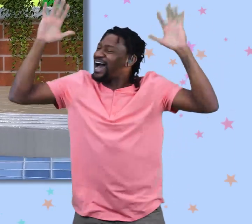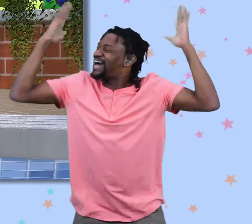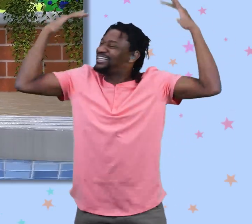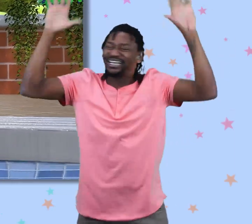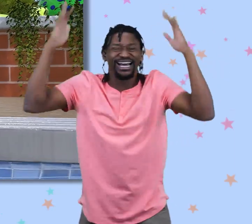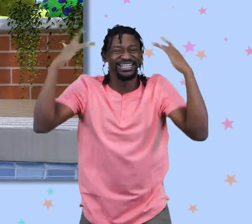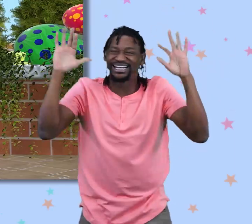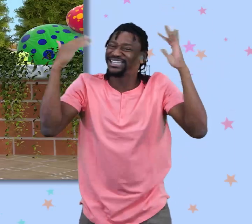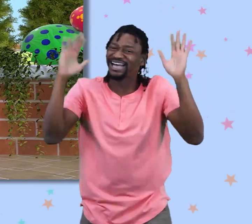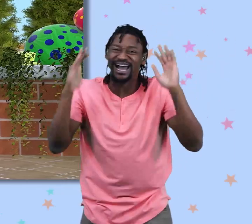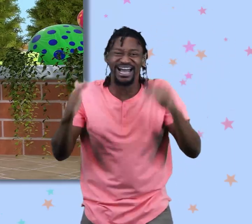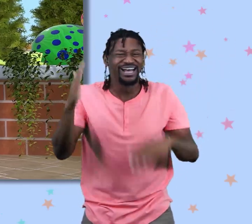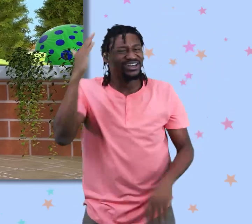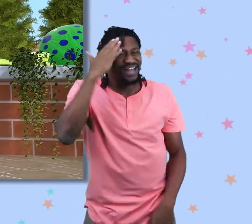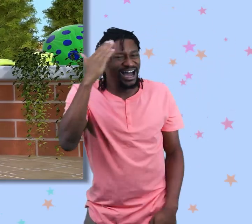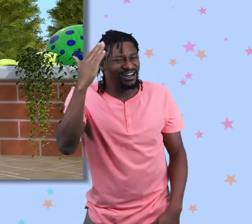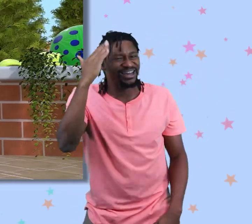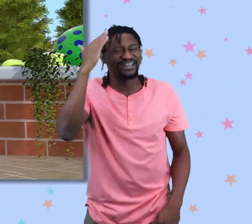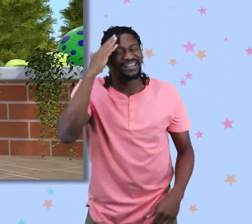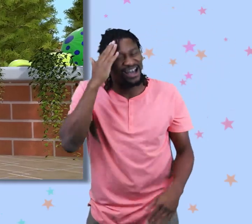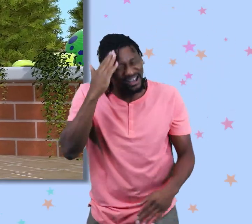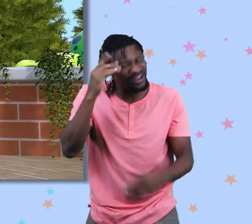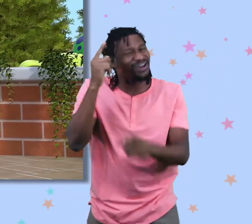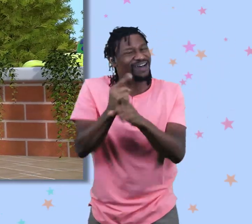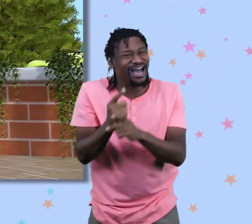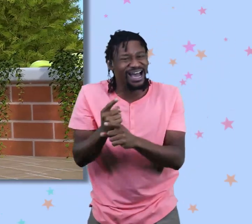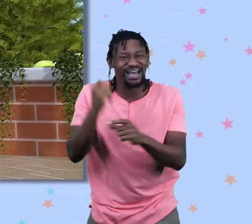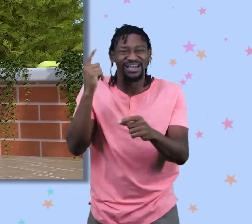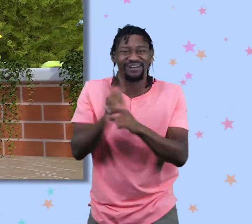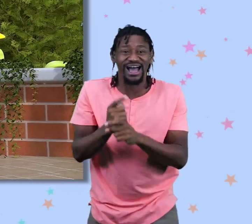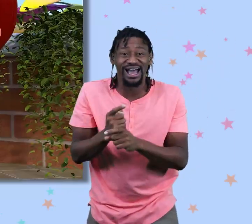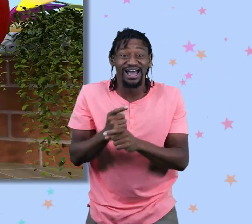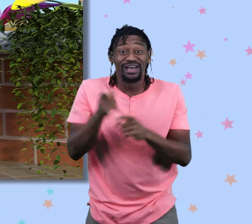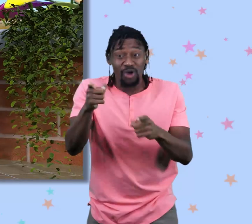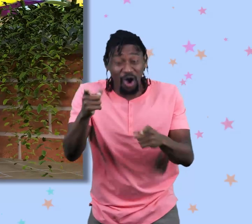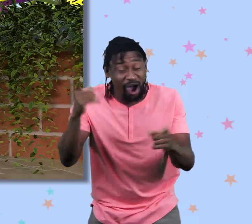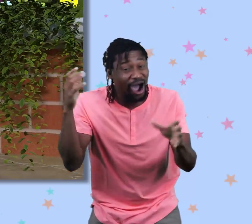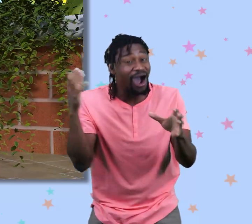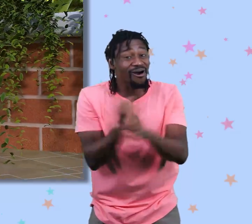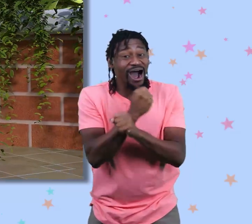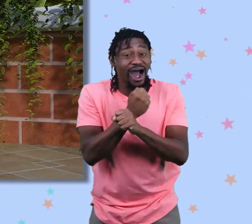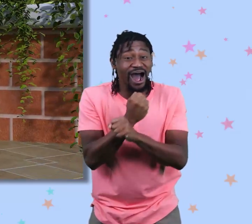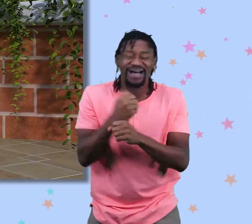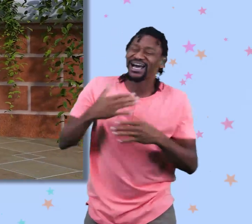Well done, you little boy. You knew it and you did it right.